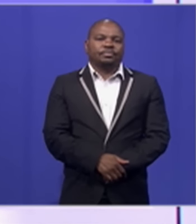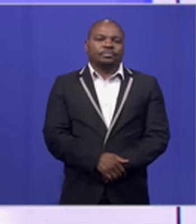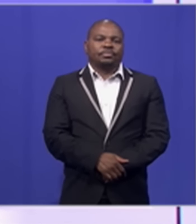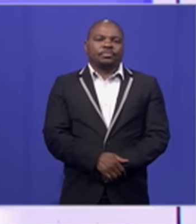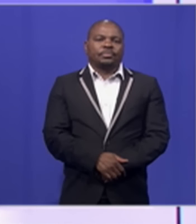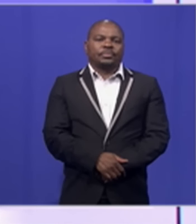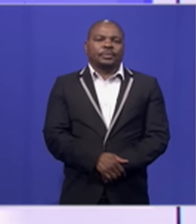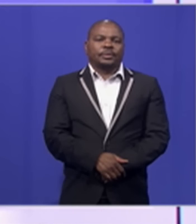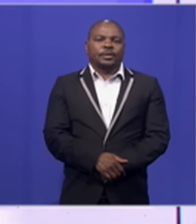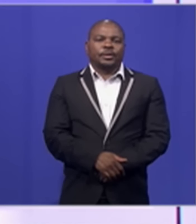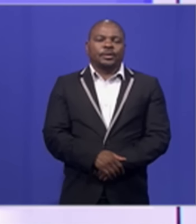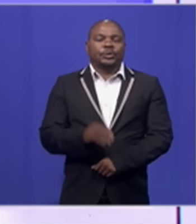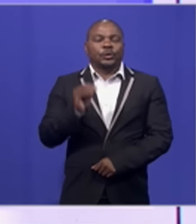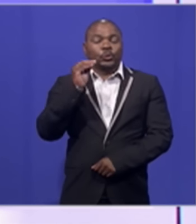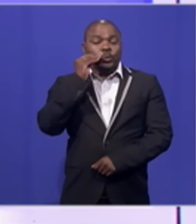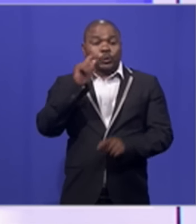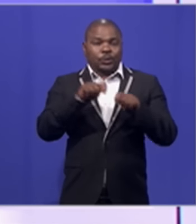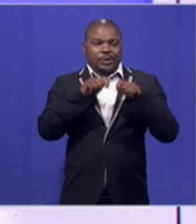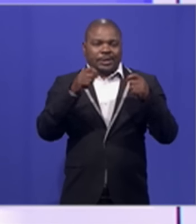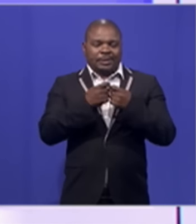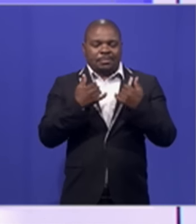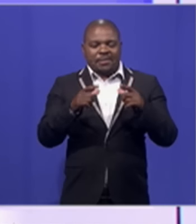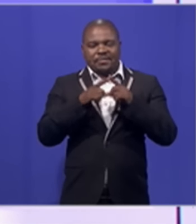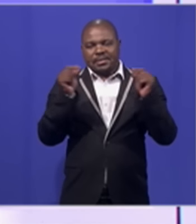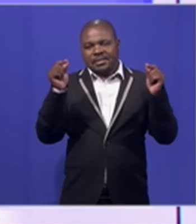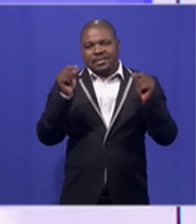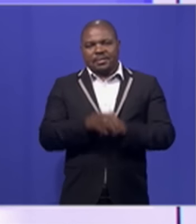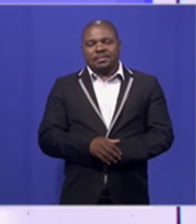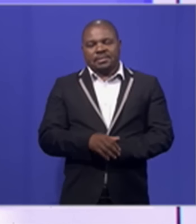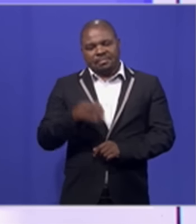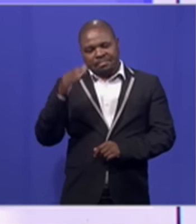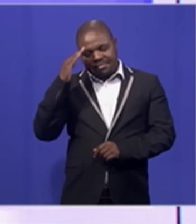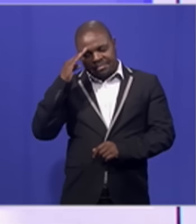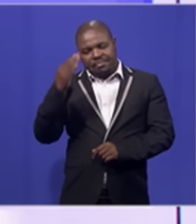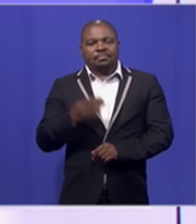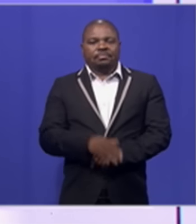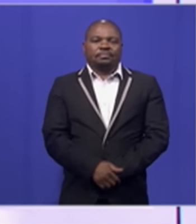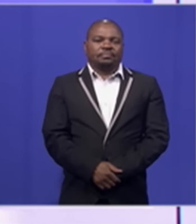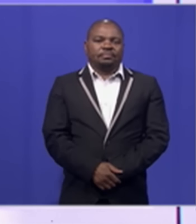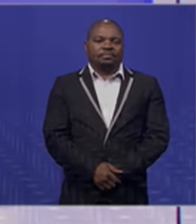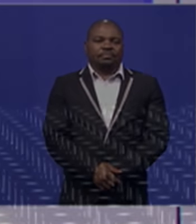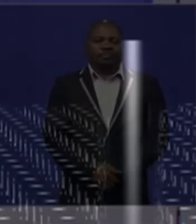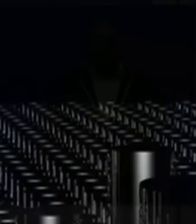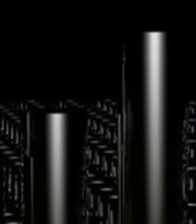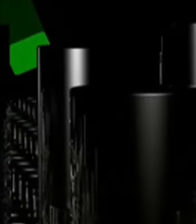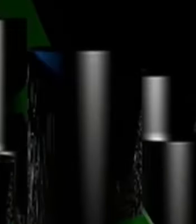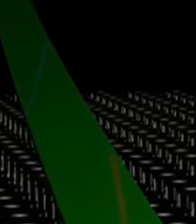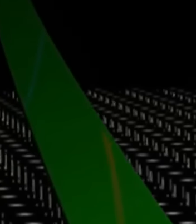Moifu wa ditaba tsa Sesotho o entse o lekane phirimaneng ena. Ke o taba.